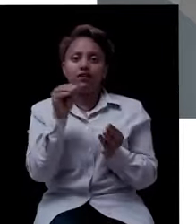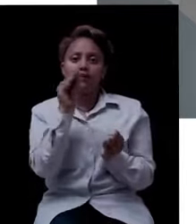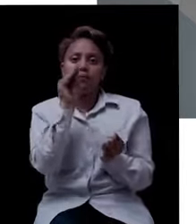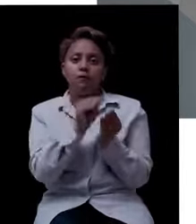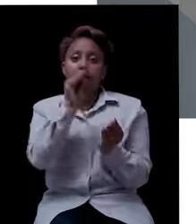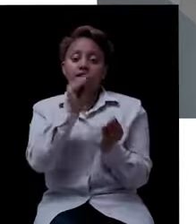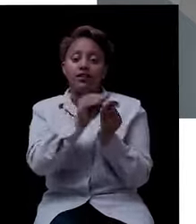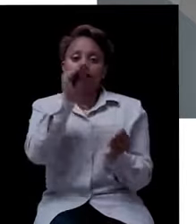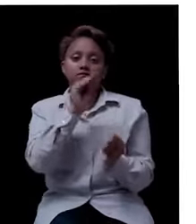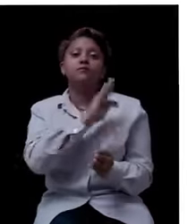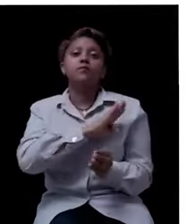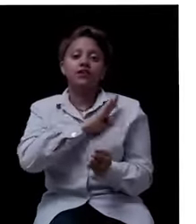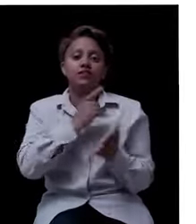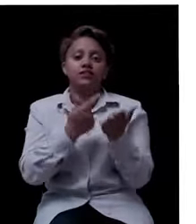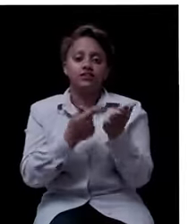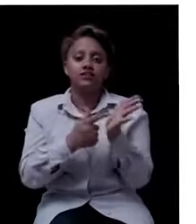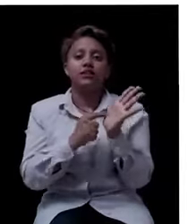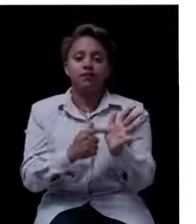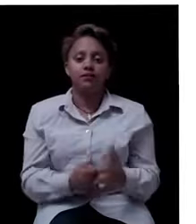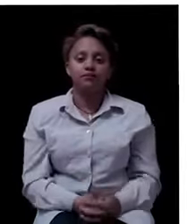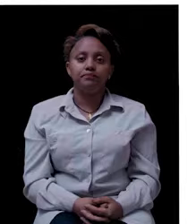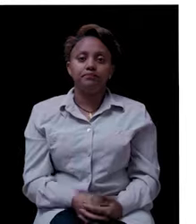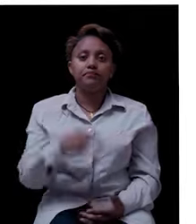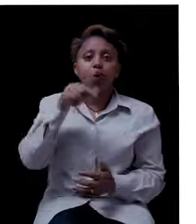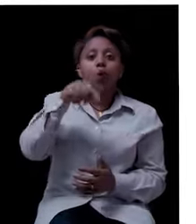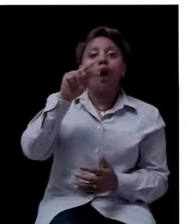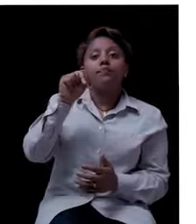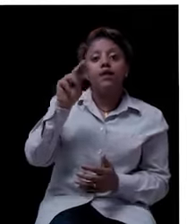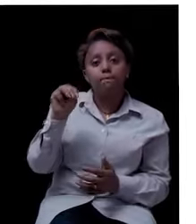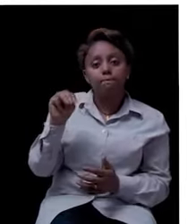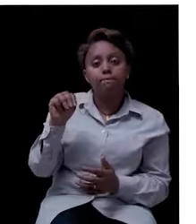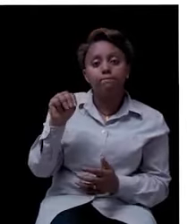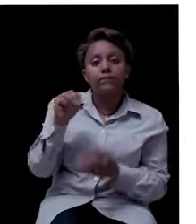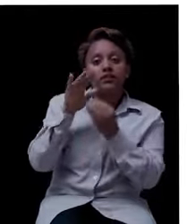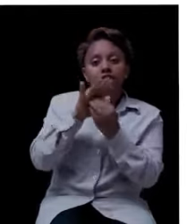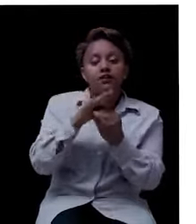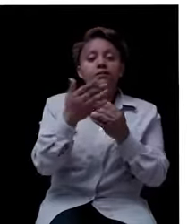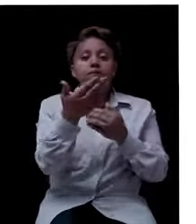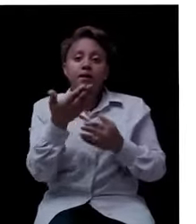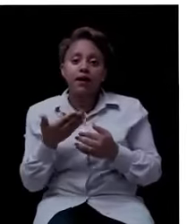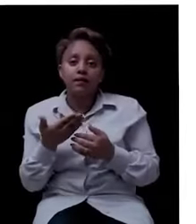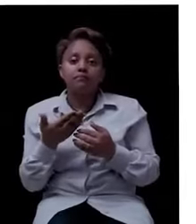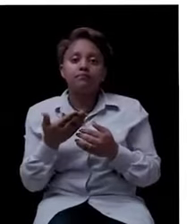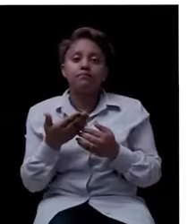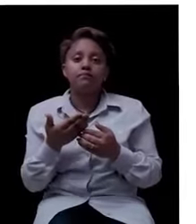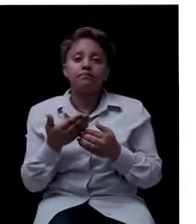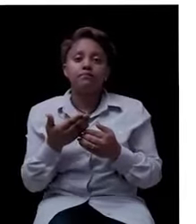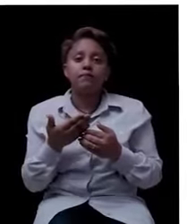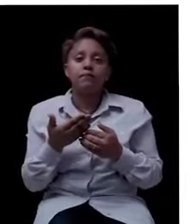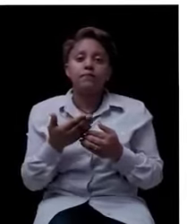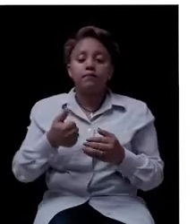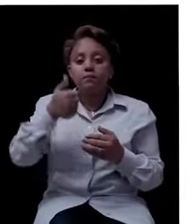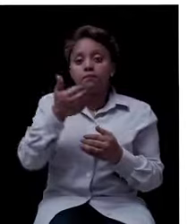level. Quantum effects can begin to dominate the behavior of matter at the nanoscale, particularly at the